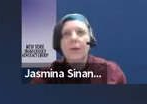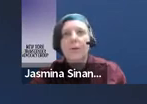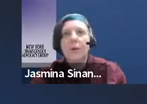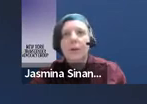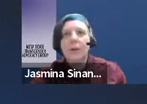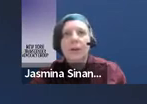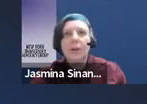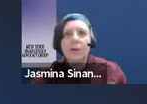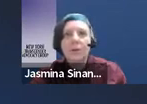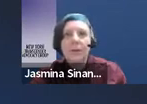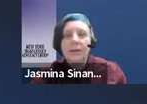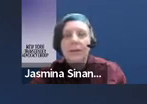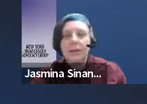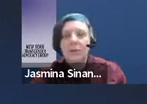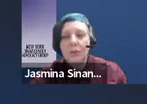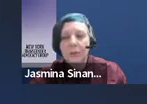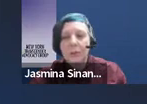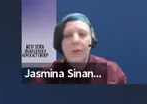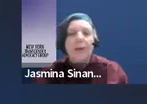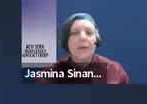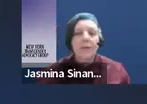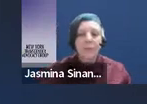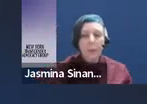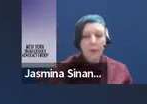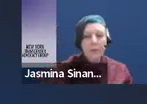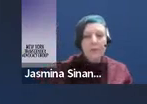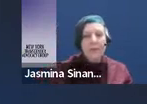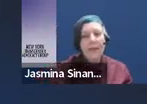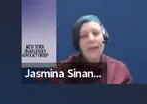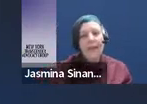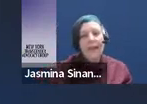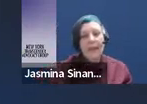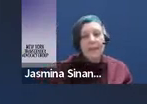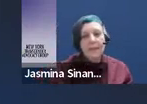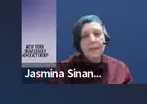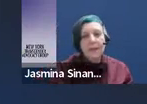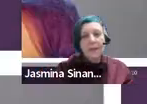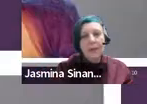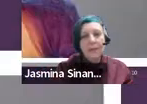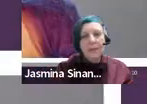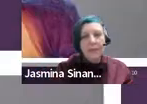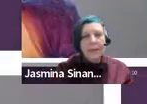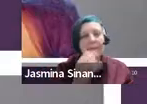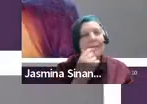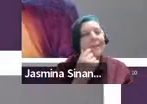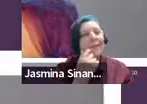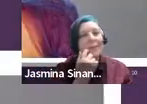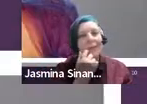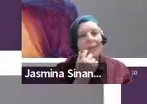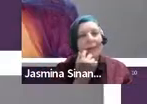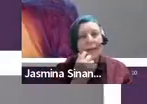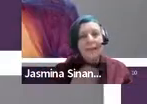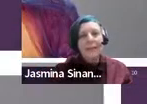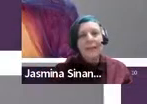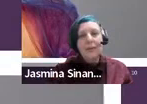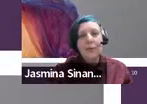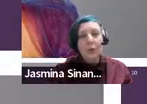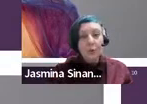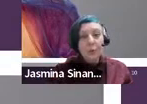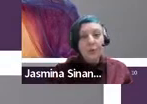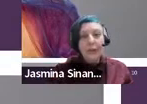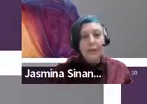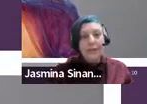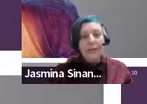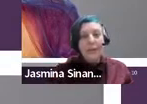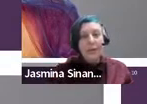are queer and incarcerated, so support. And a couple of CLAGS events I just wanted to highlight